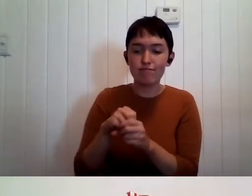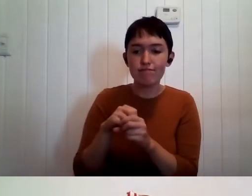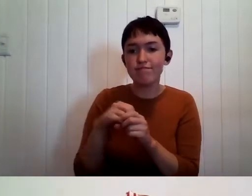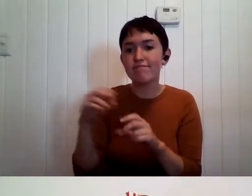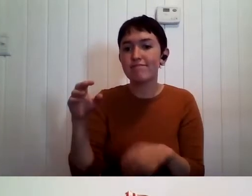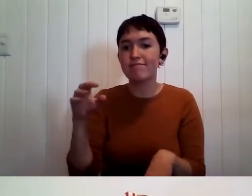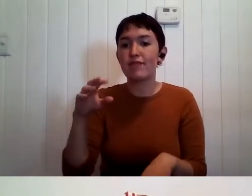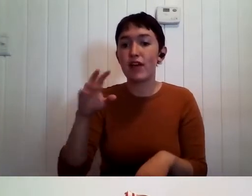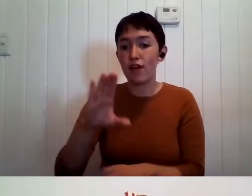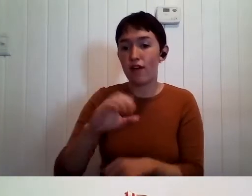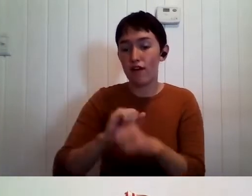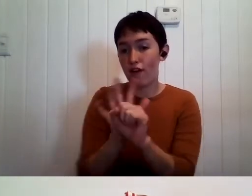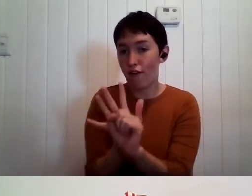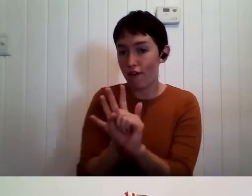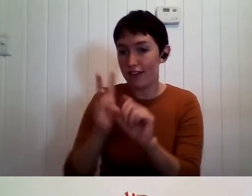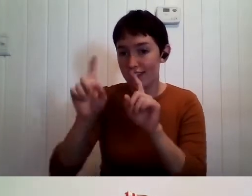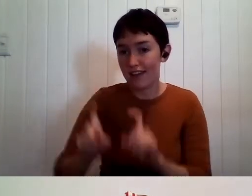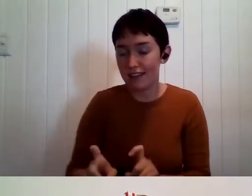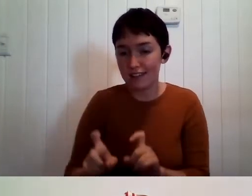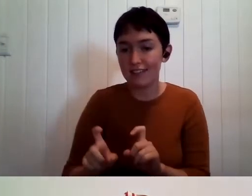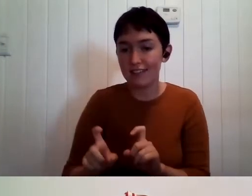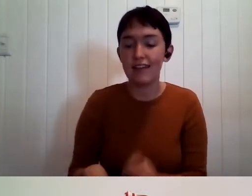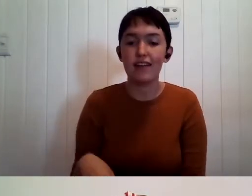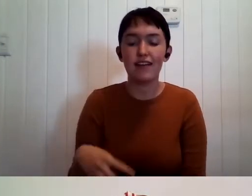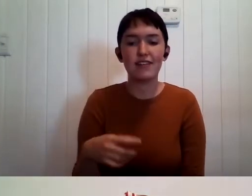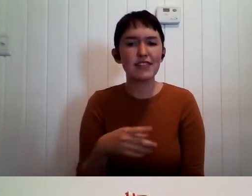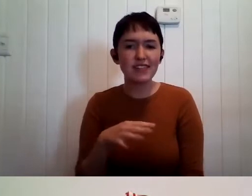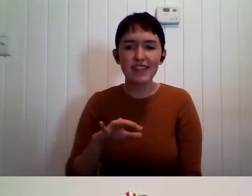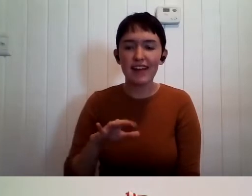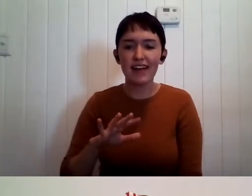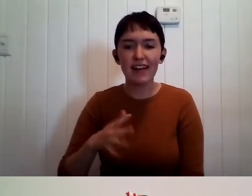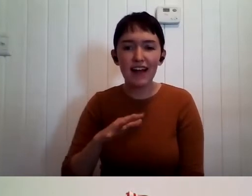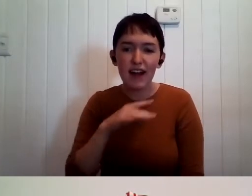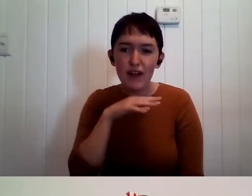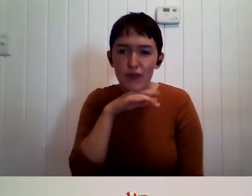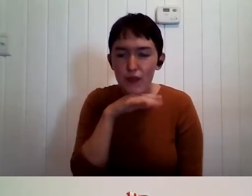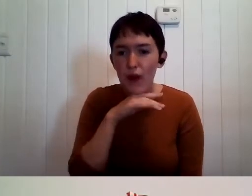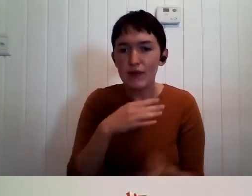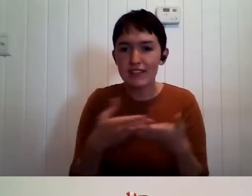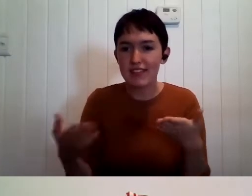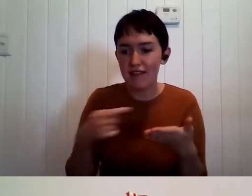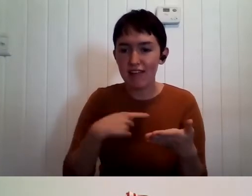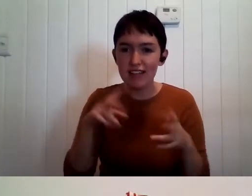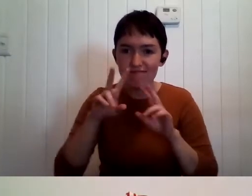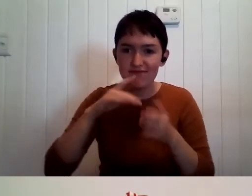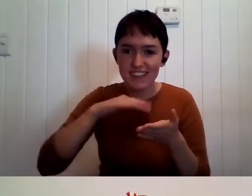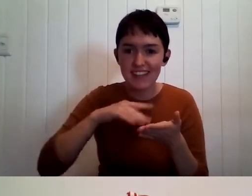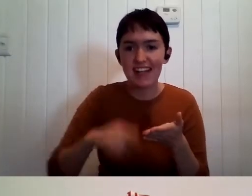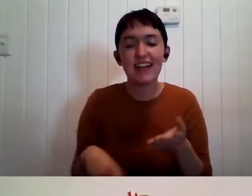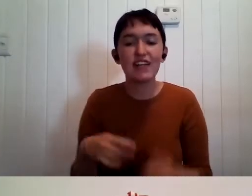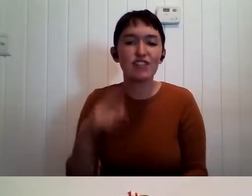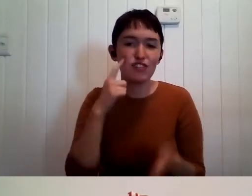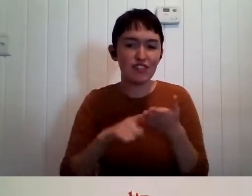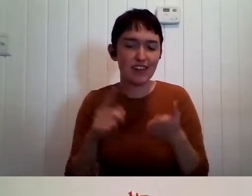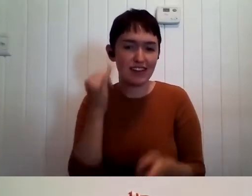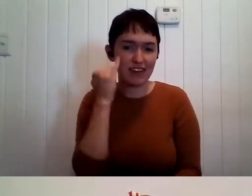and doing the processes to make sure that to see if people tested negative or positive. Very cool.